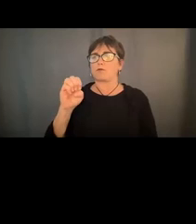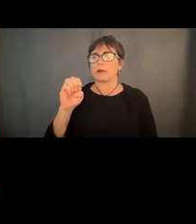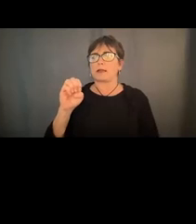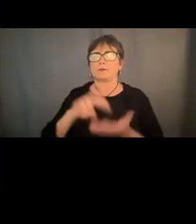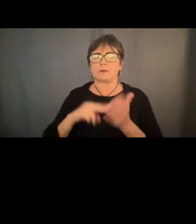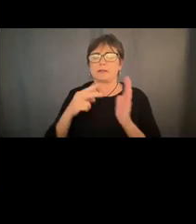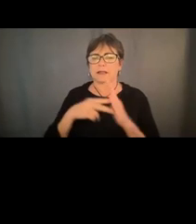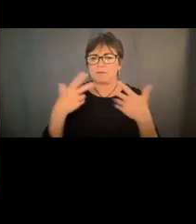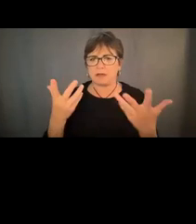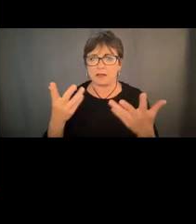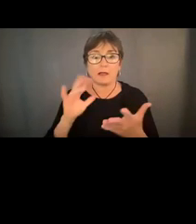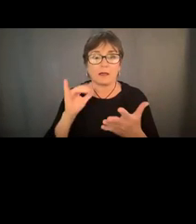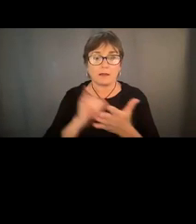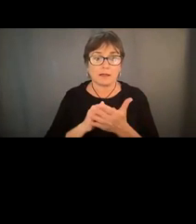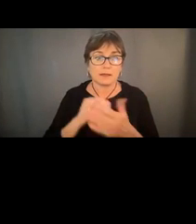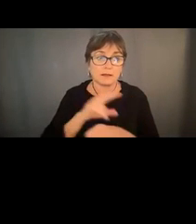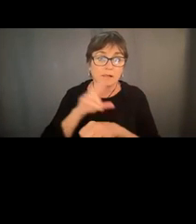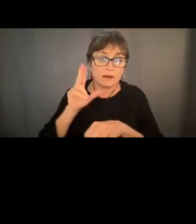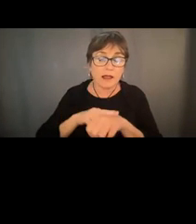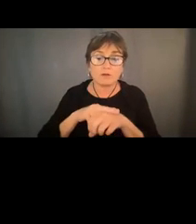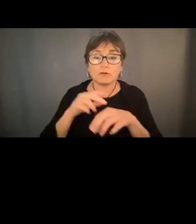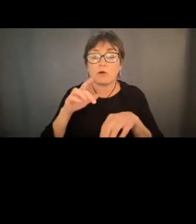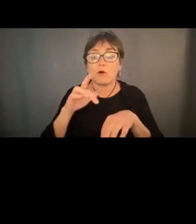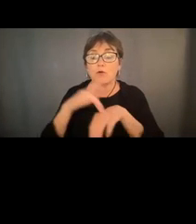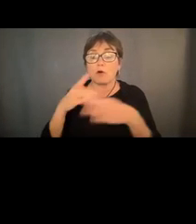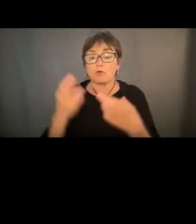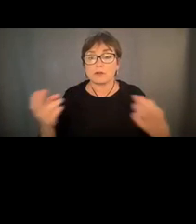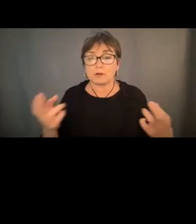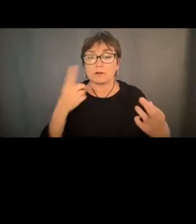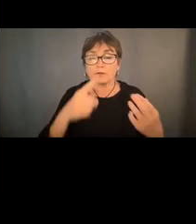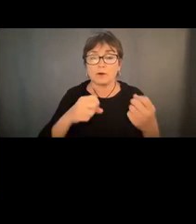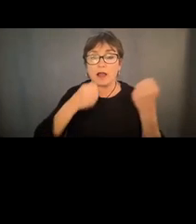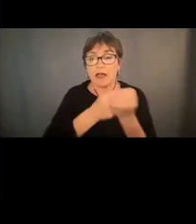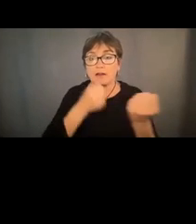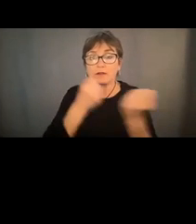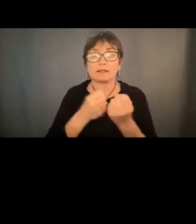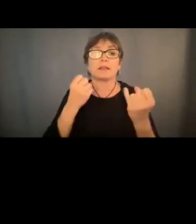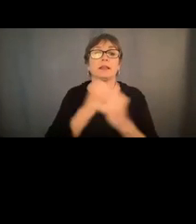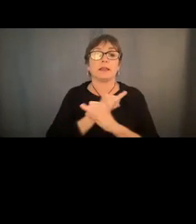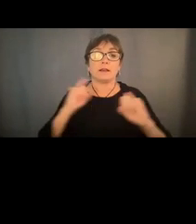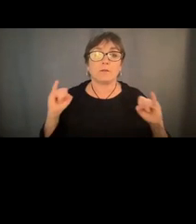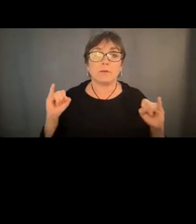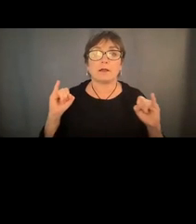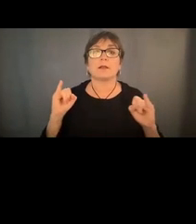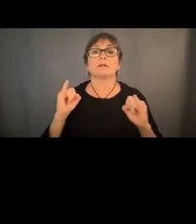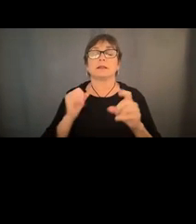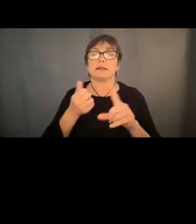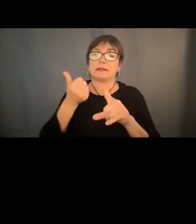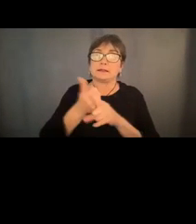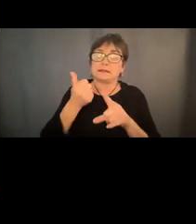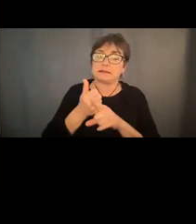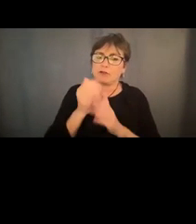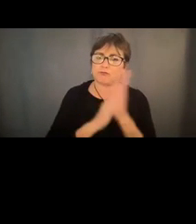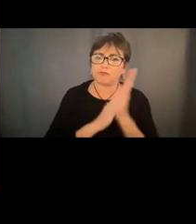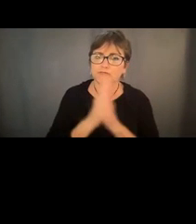National Resources for Advocacy, Independence, Self-Determination, Employment,